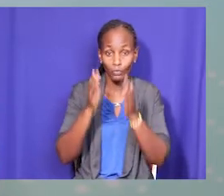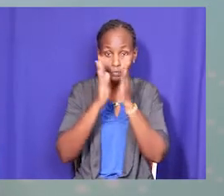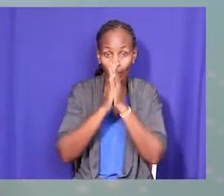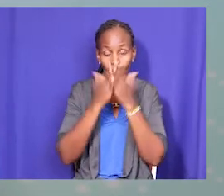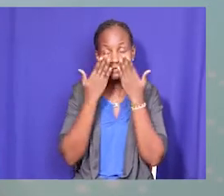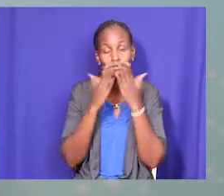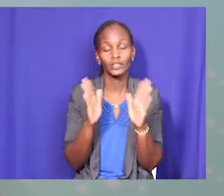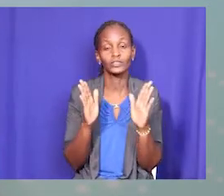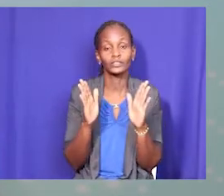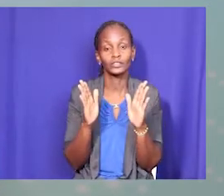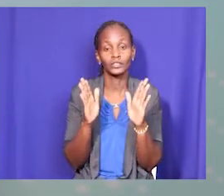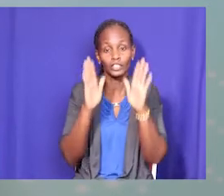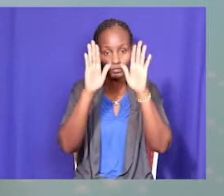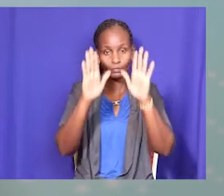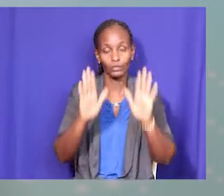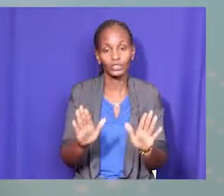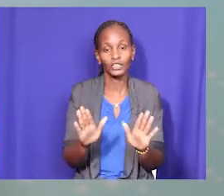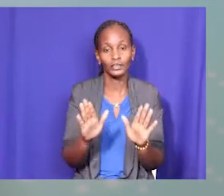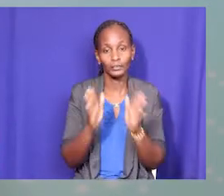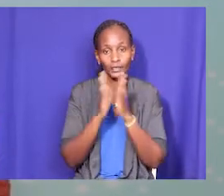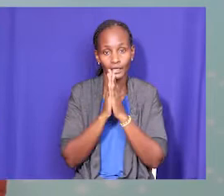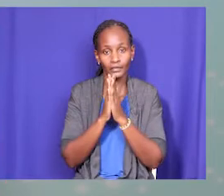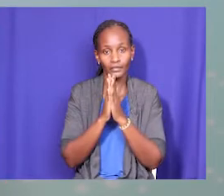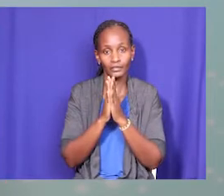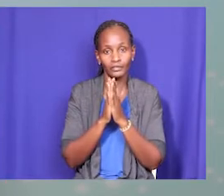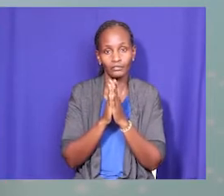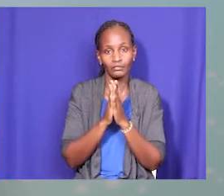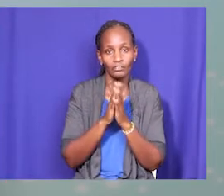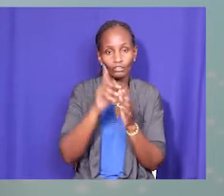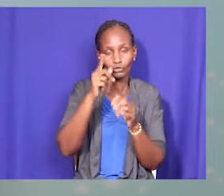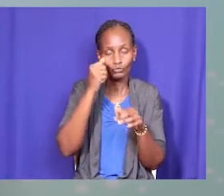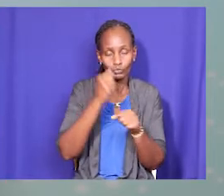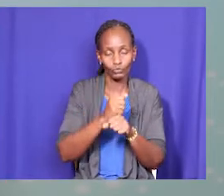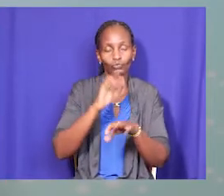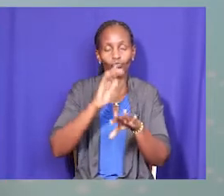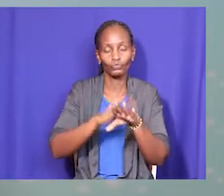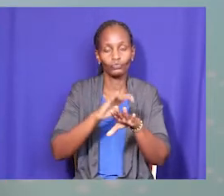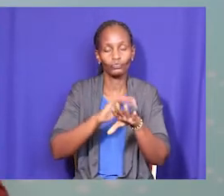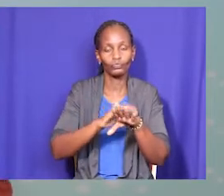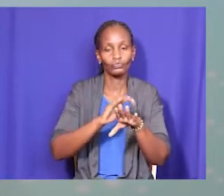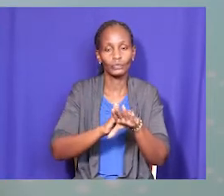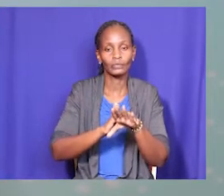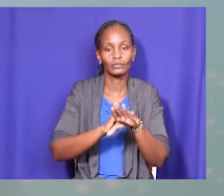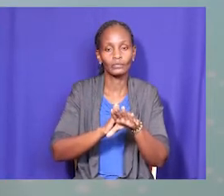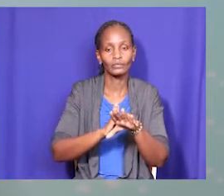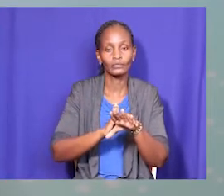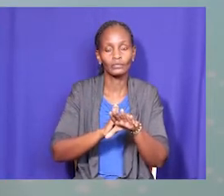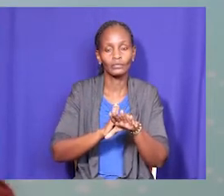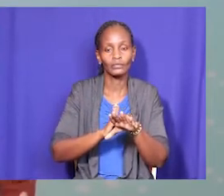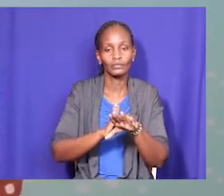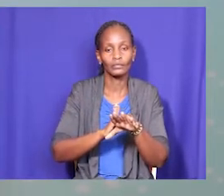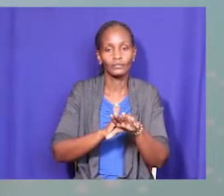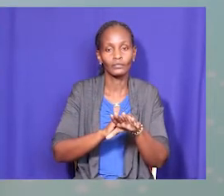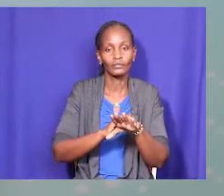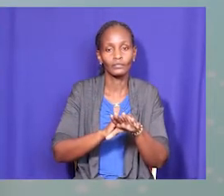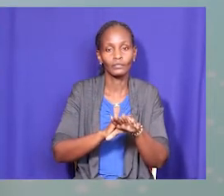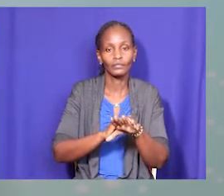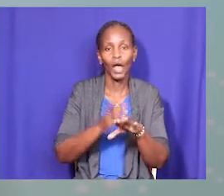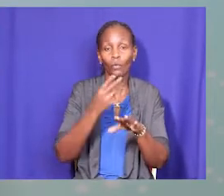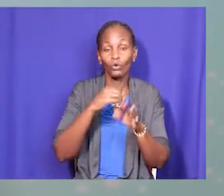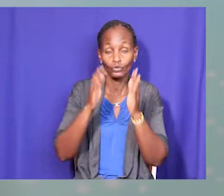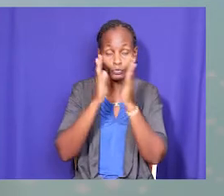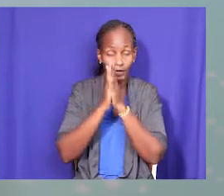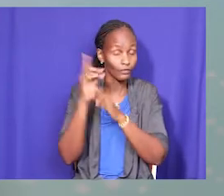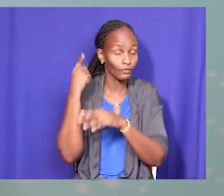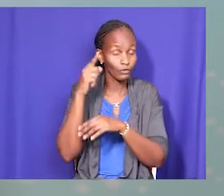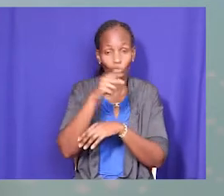very important prayer? You have done a good thing. I want to go ahead and pray for